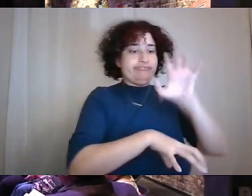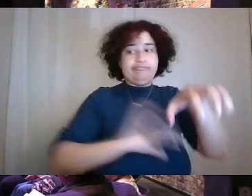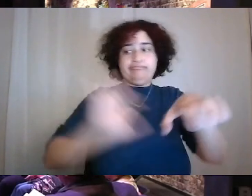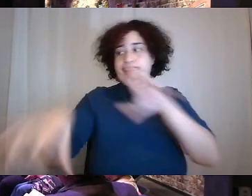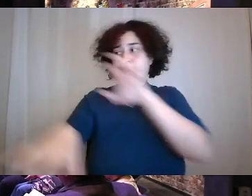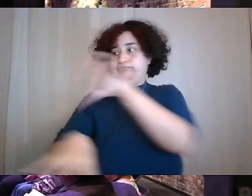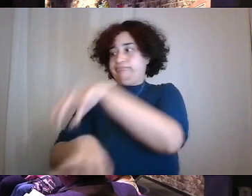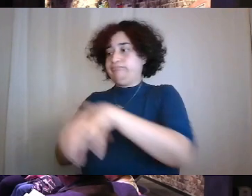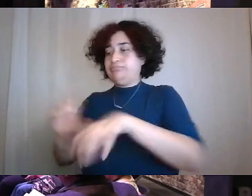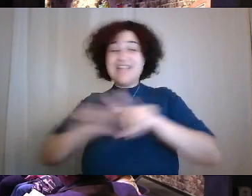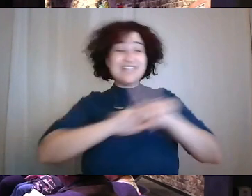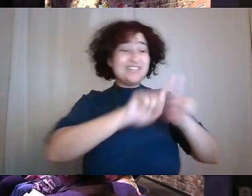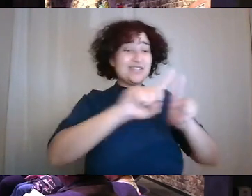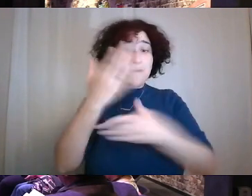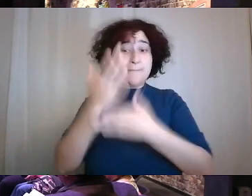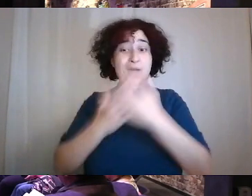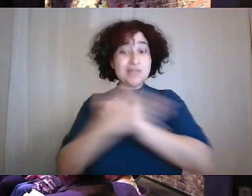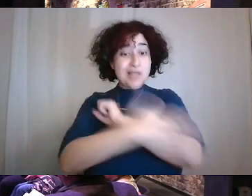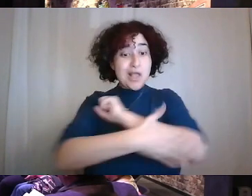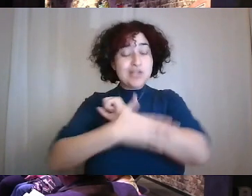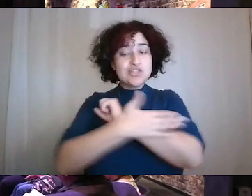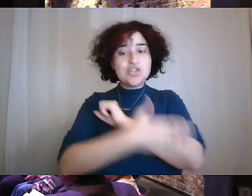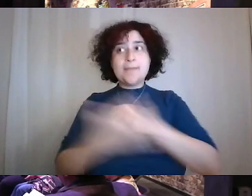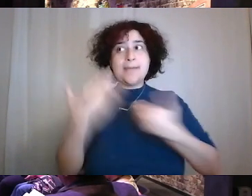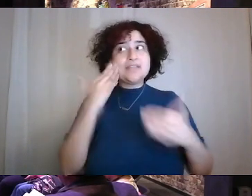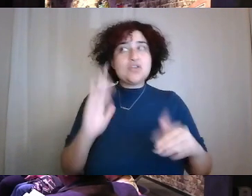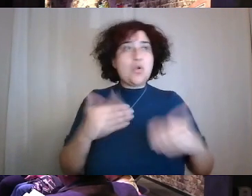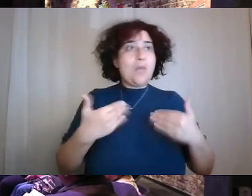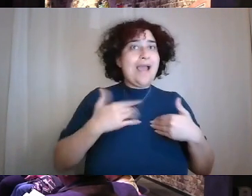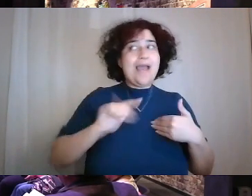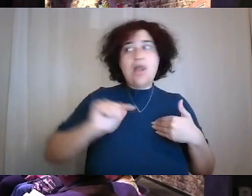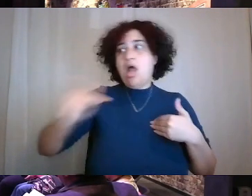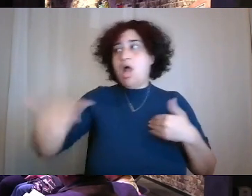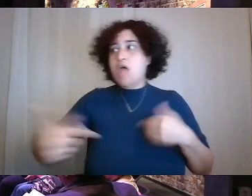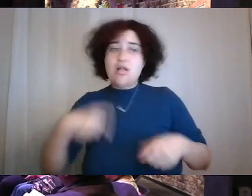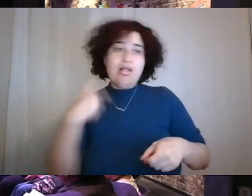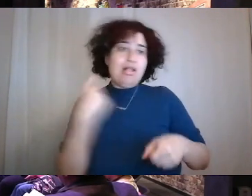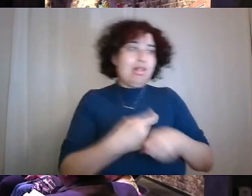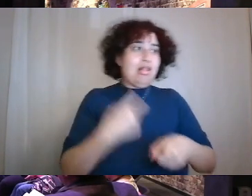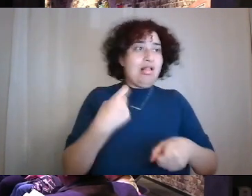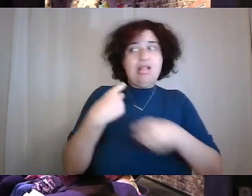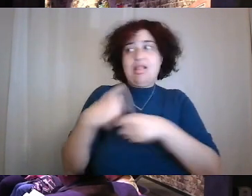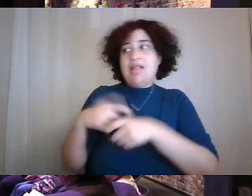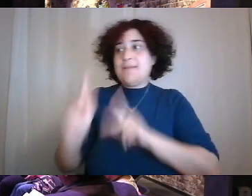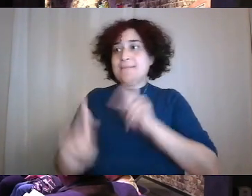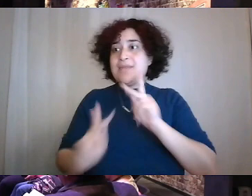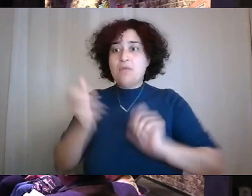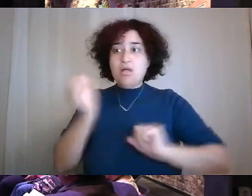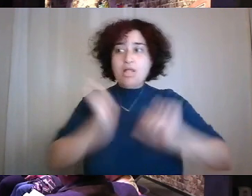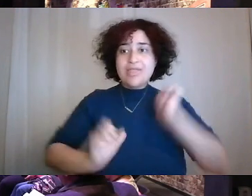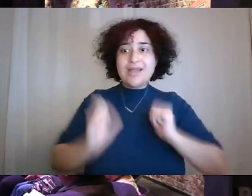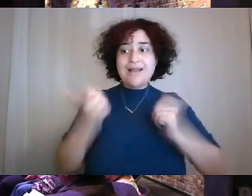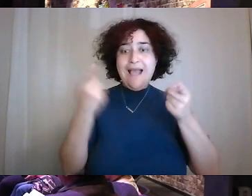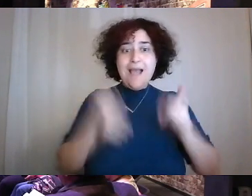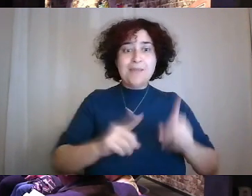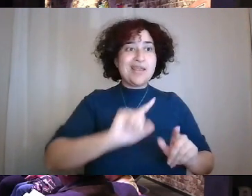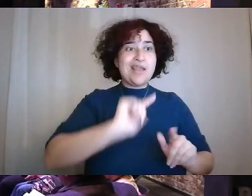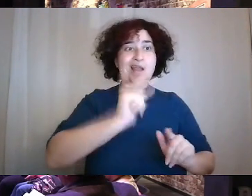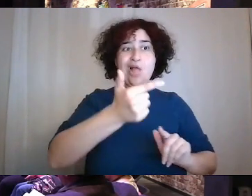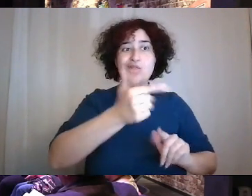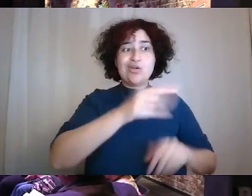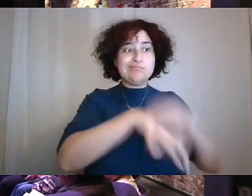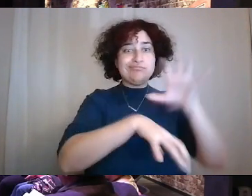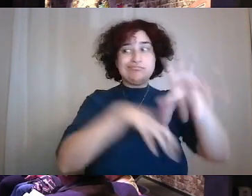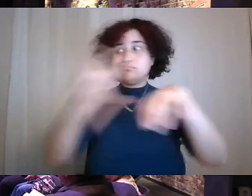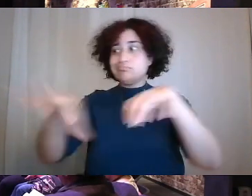was Latine, Latinx, Latina, Latino theater happening in other parts of the country, not really knowing who else was sharing this